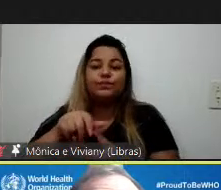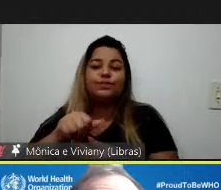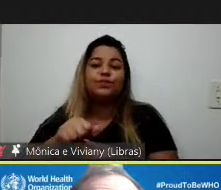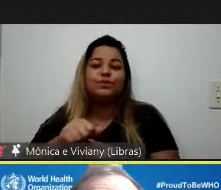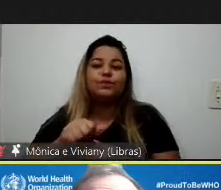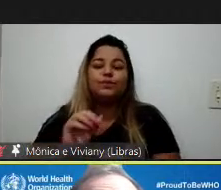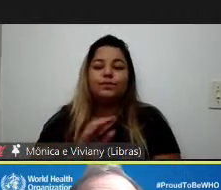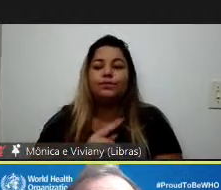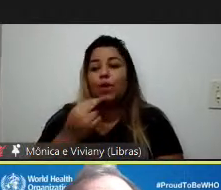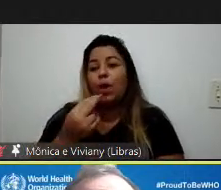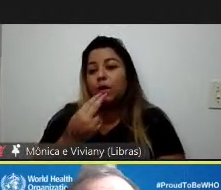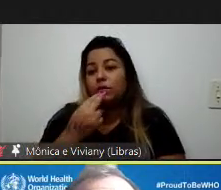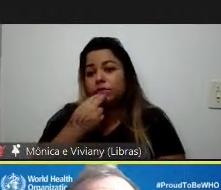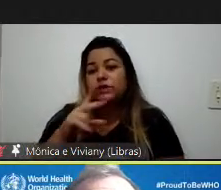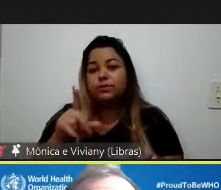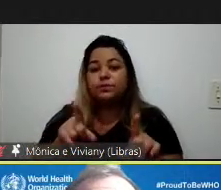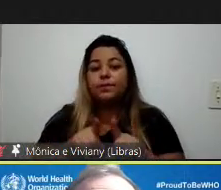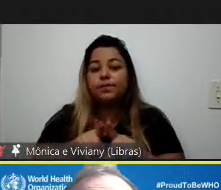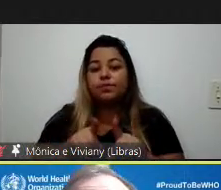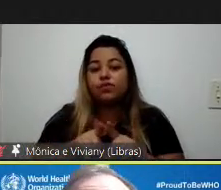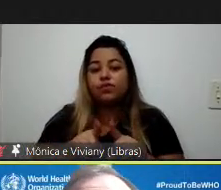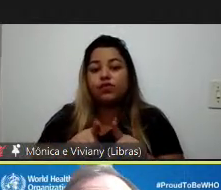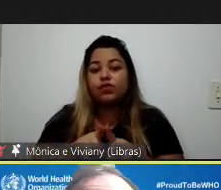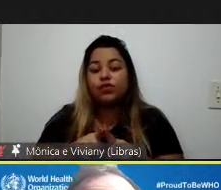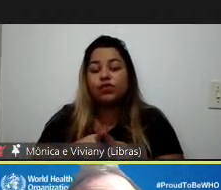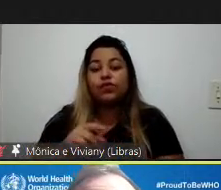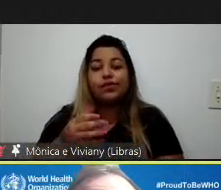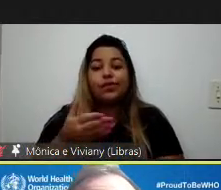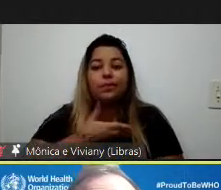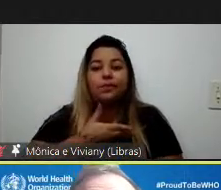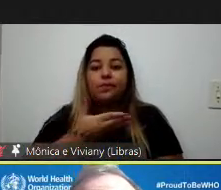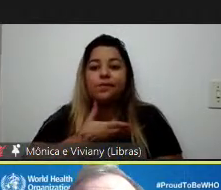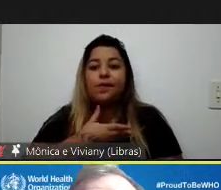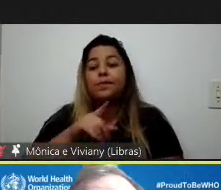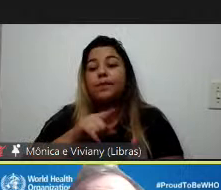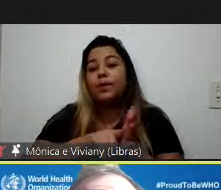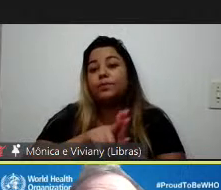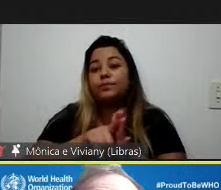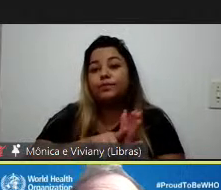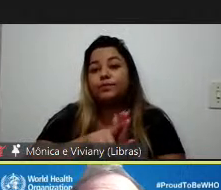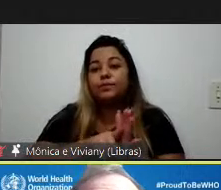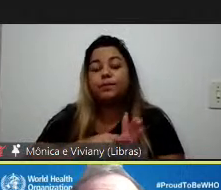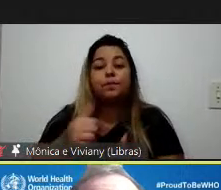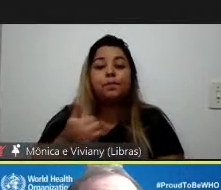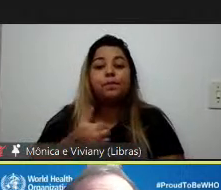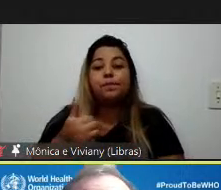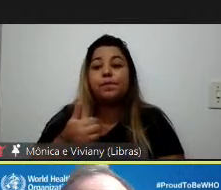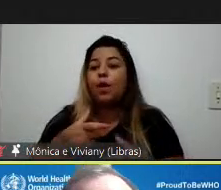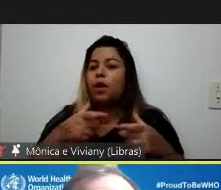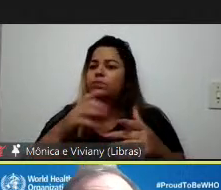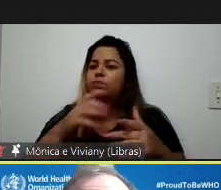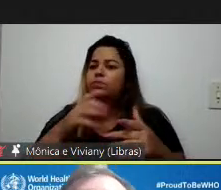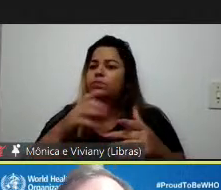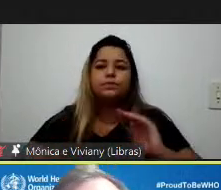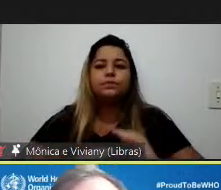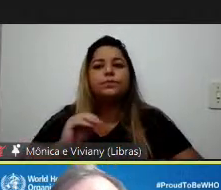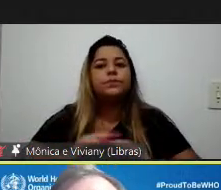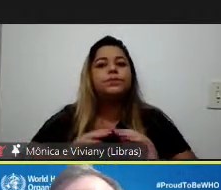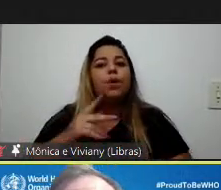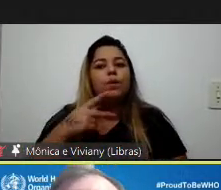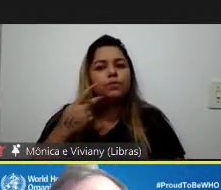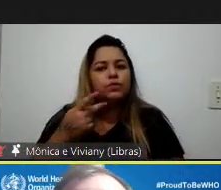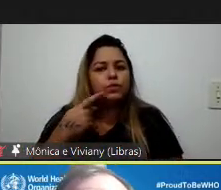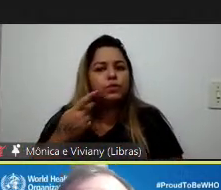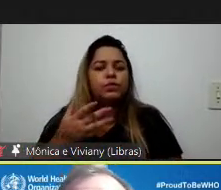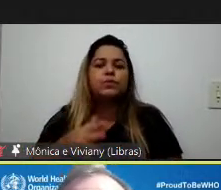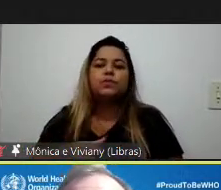partners have been analyzing, first of all, the policies and the plans, that